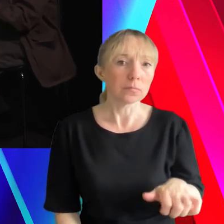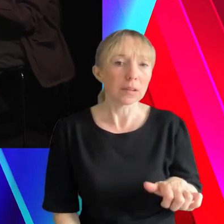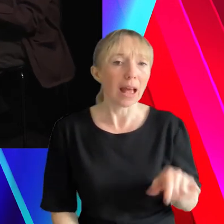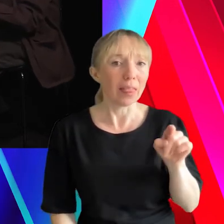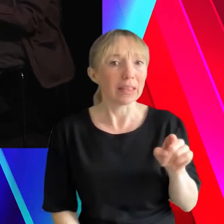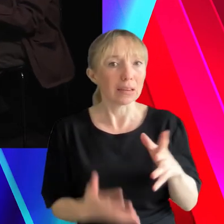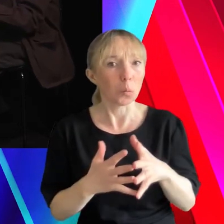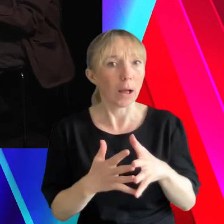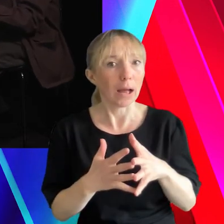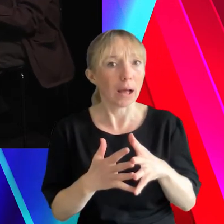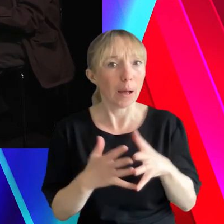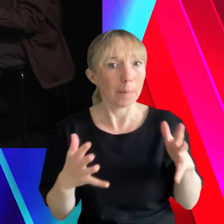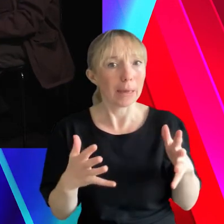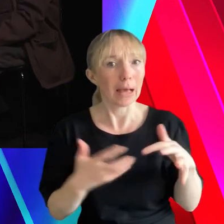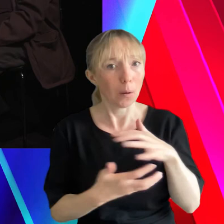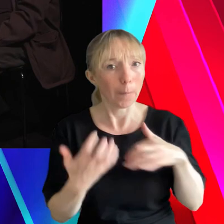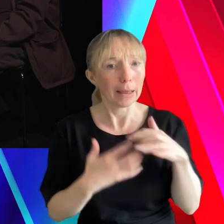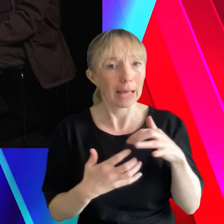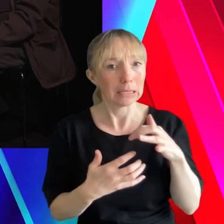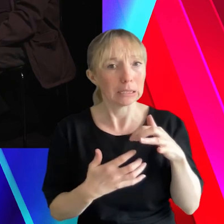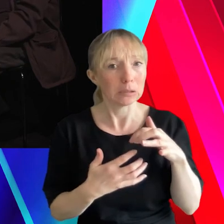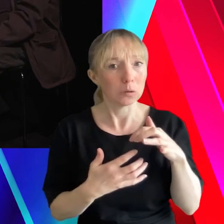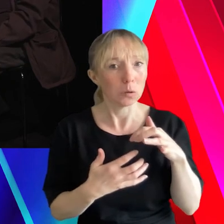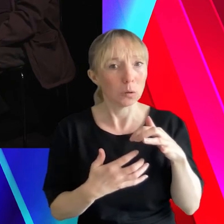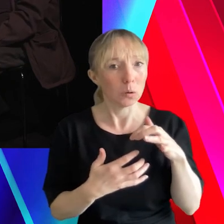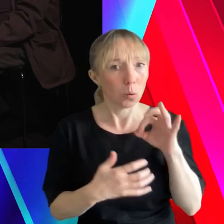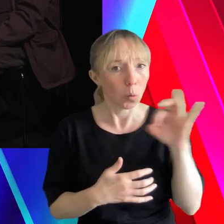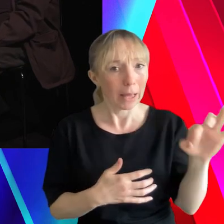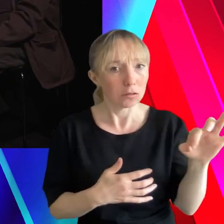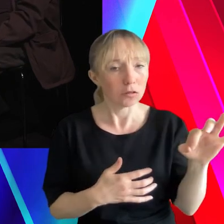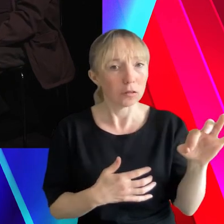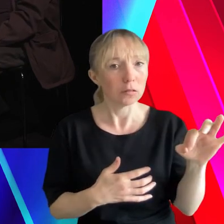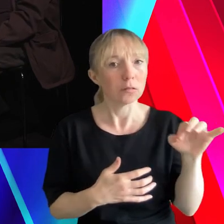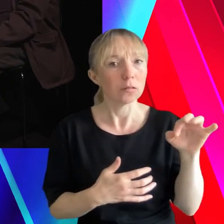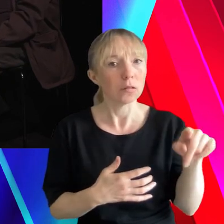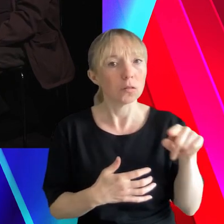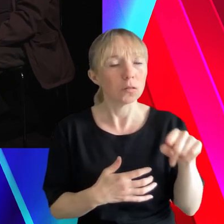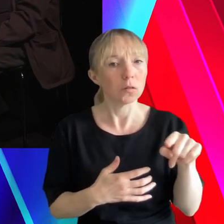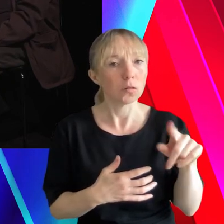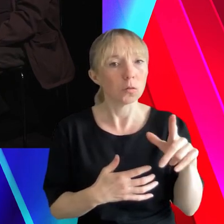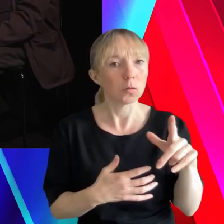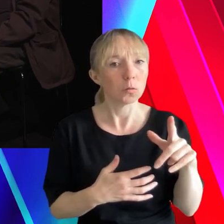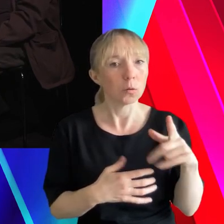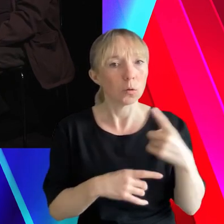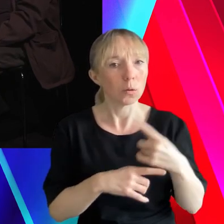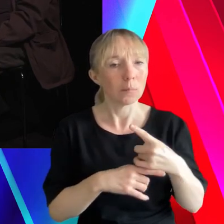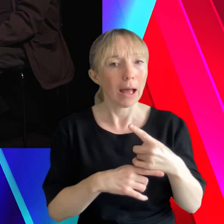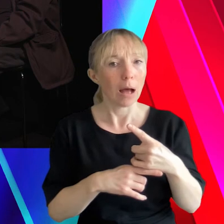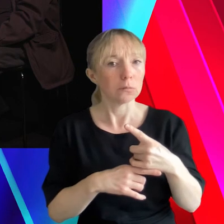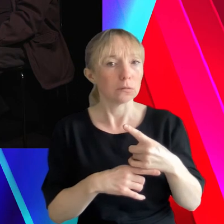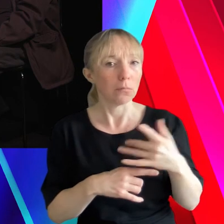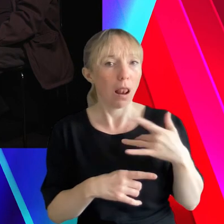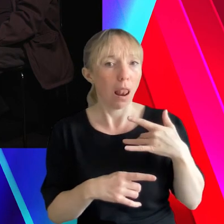this is quite a big and complicated question, but you referred to the nature of life